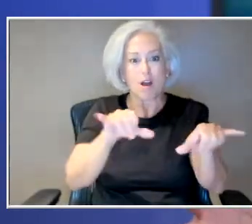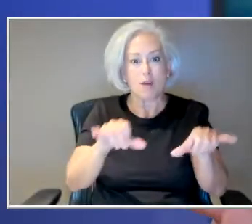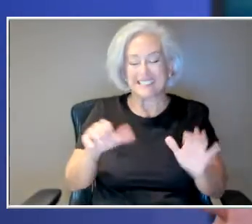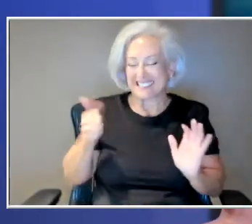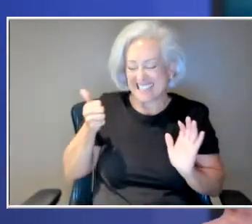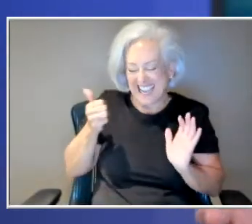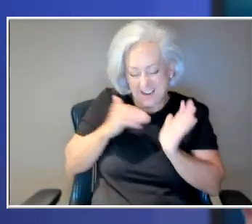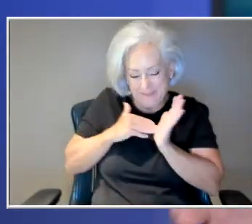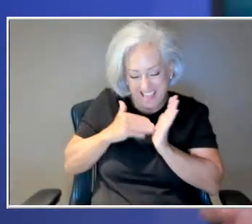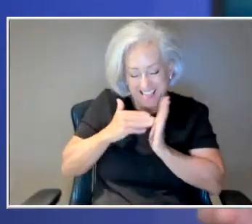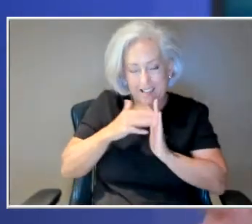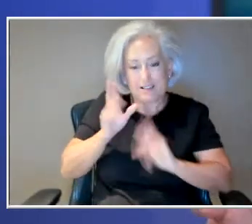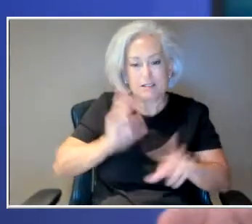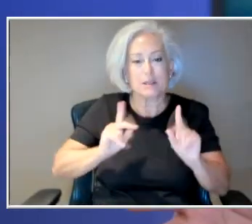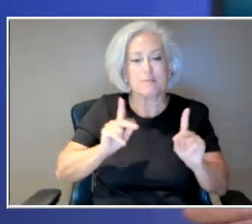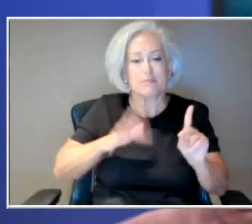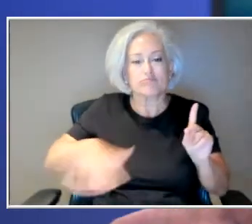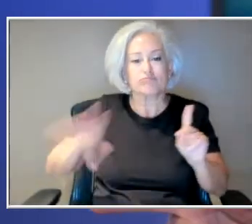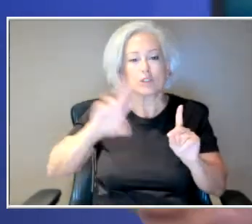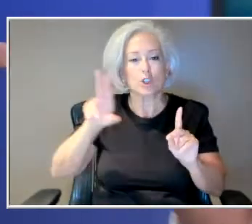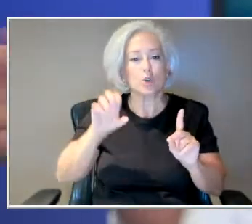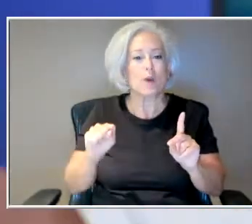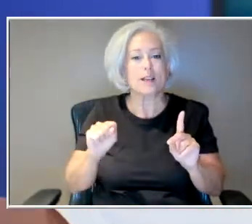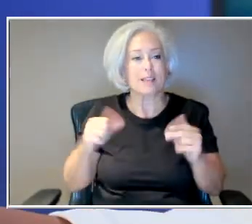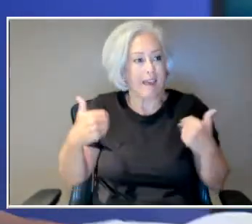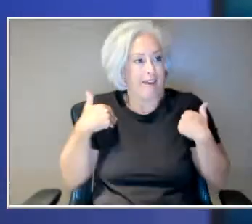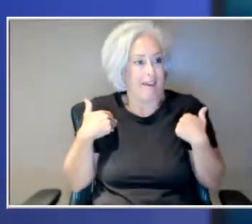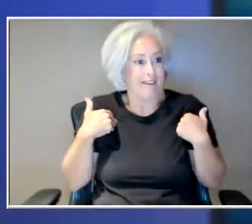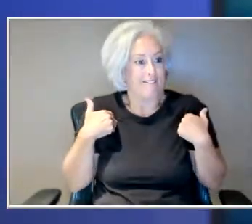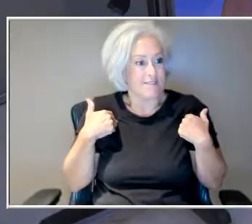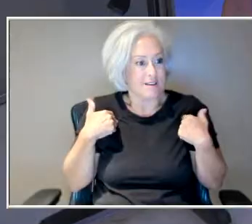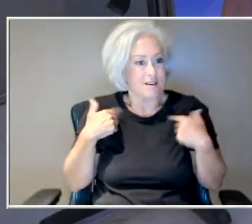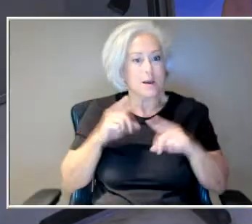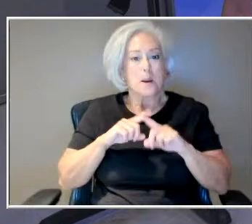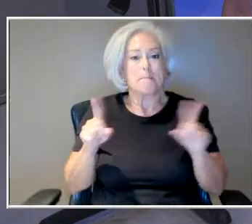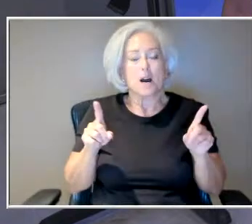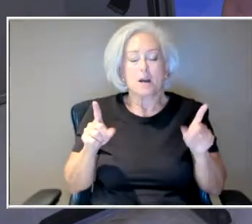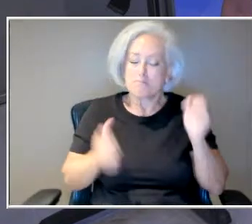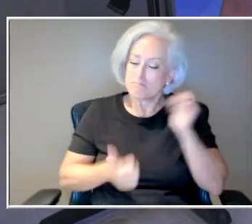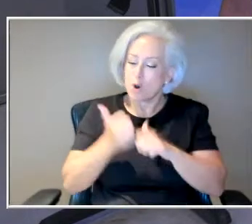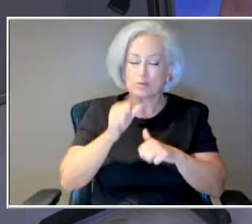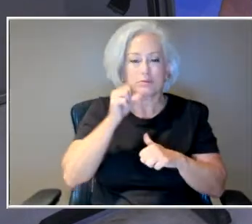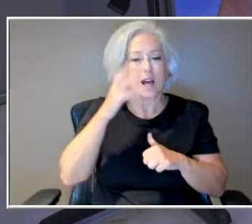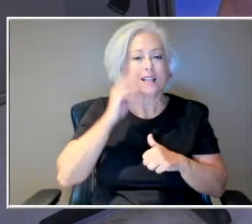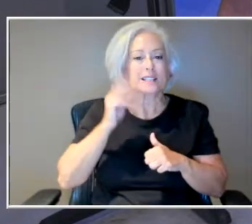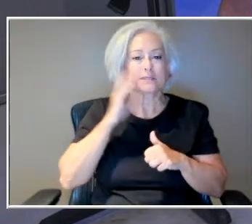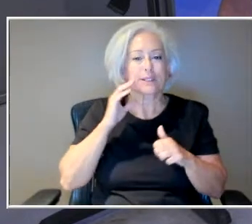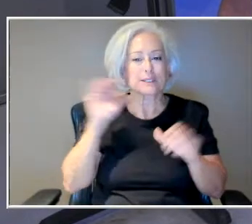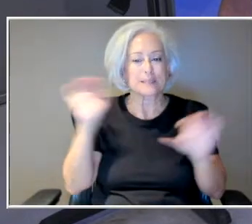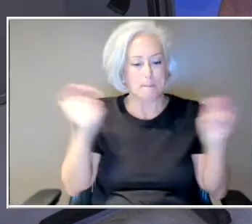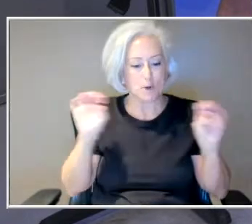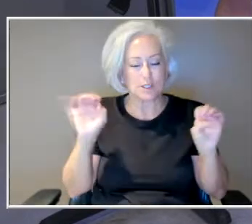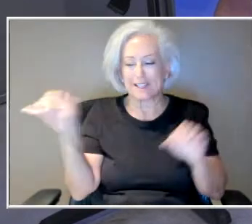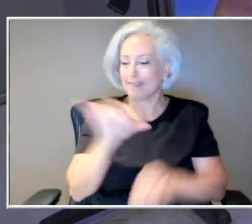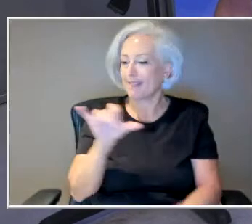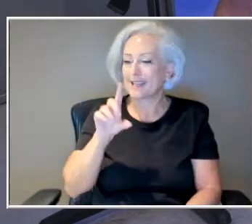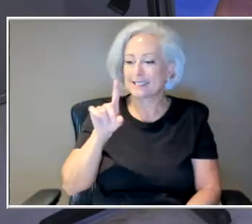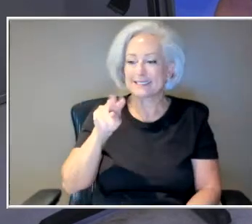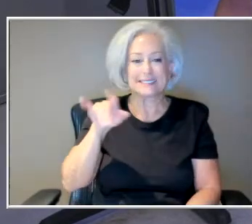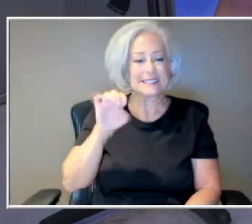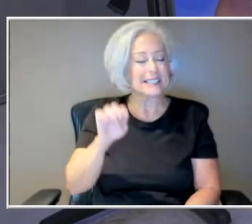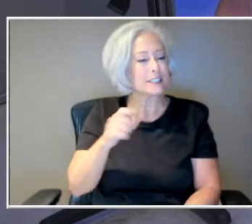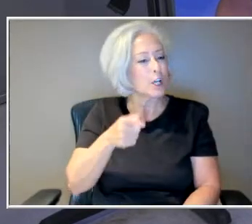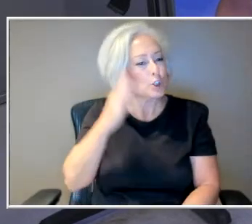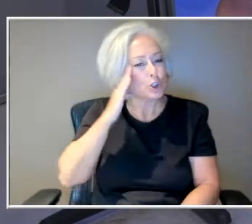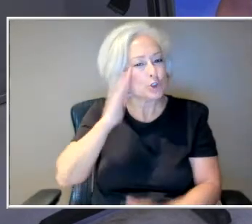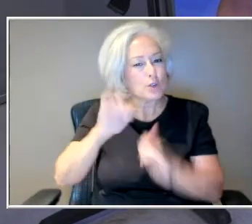very vast majority will never experience an emergency like Denise. So did you know how long, could you tell how long she had been living with this once you